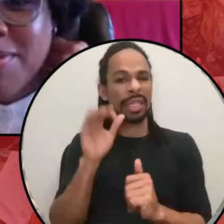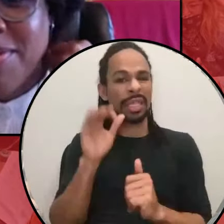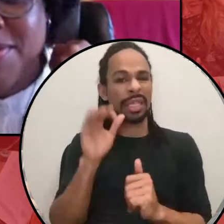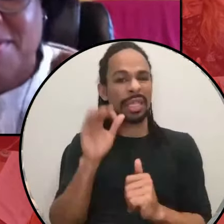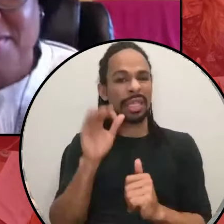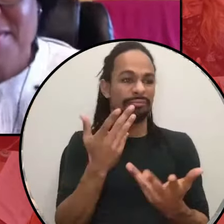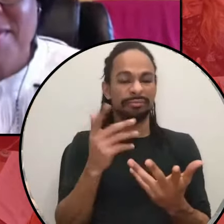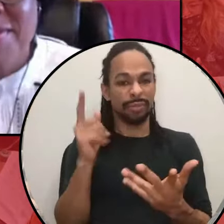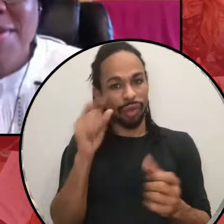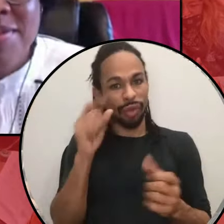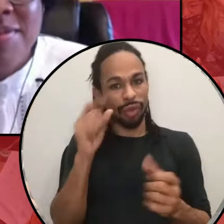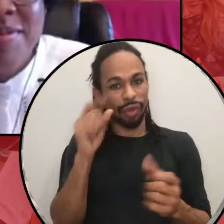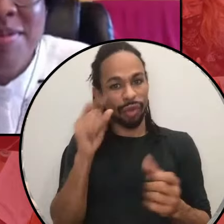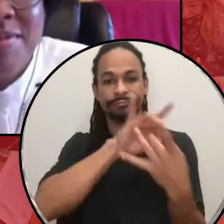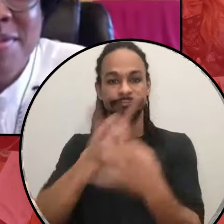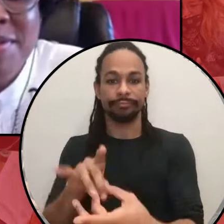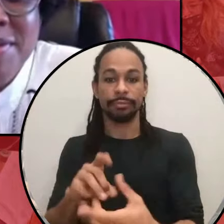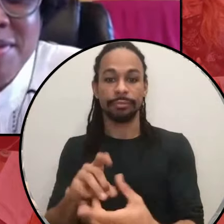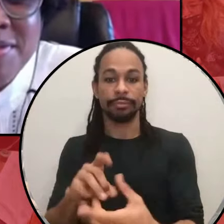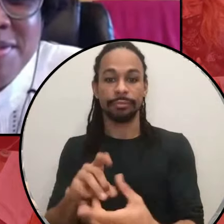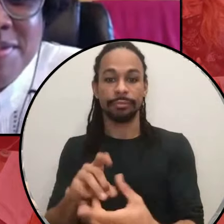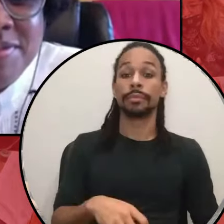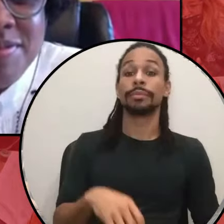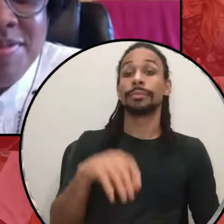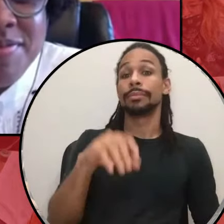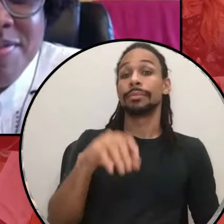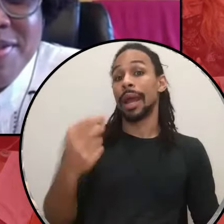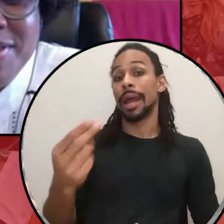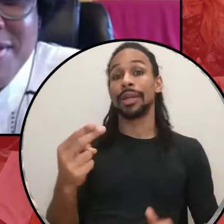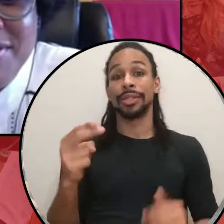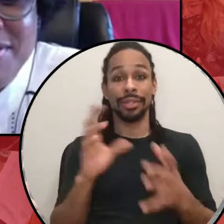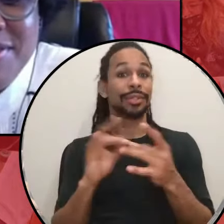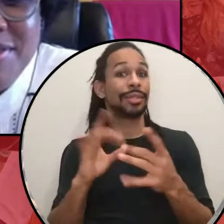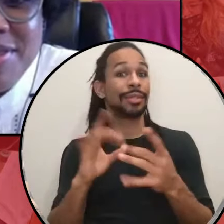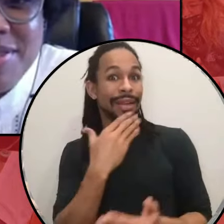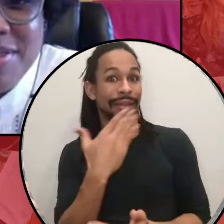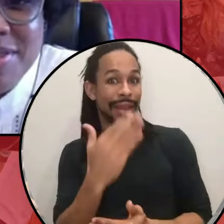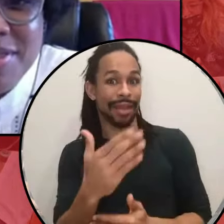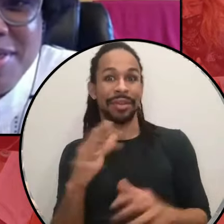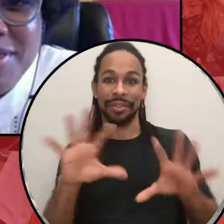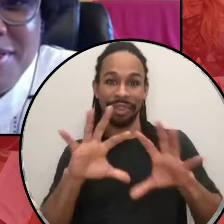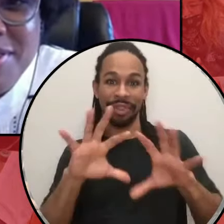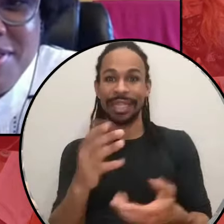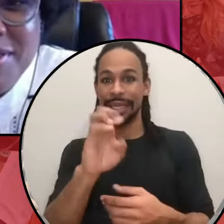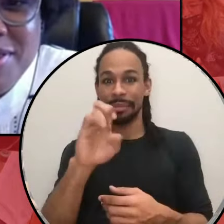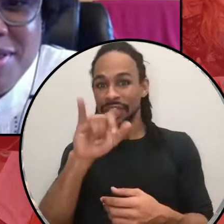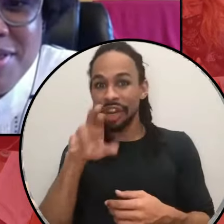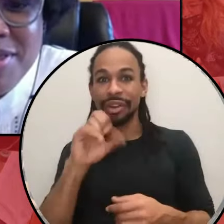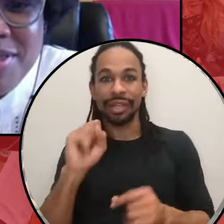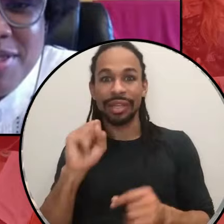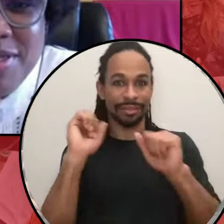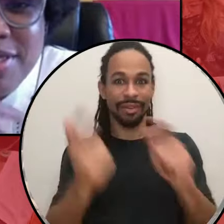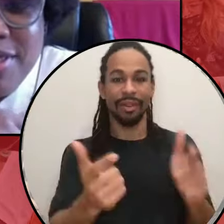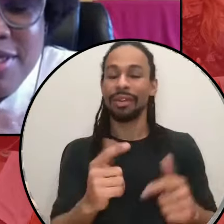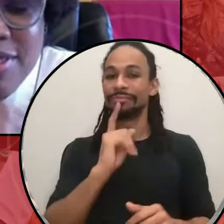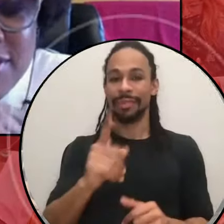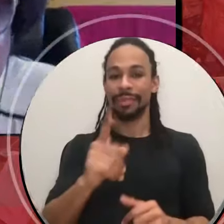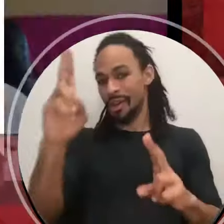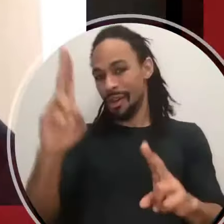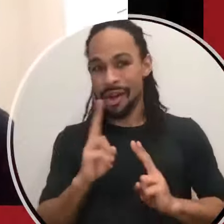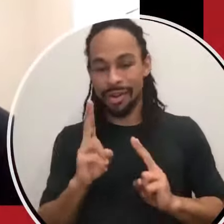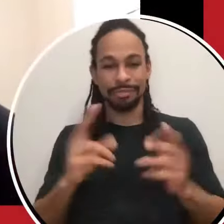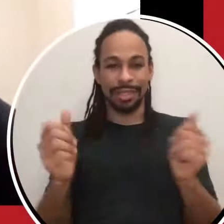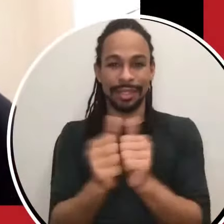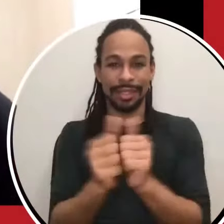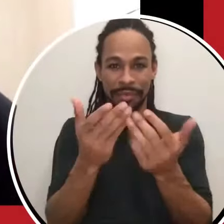and thanks so much for the team who is making this call possible. It's an honor and a privilege to be amongst you. So I think we